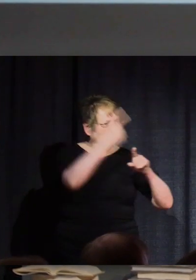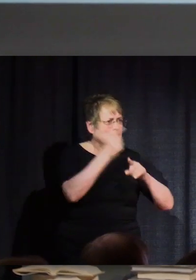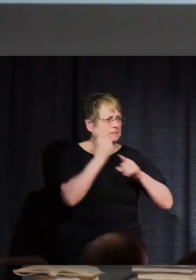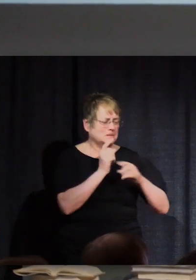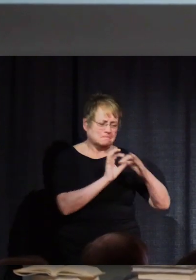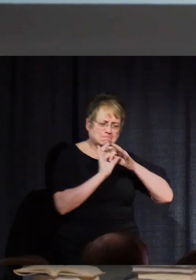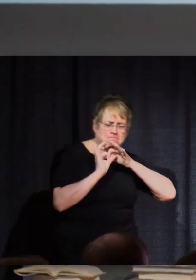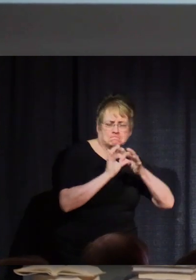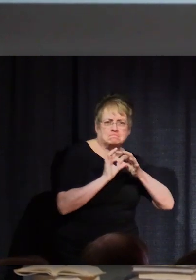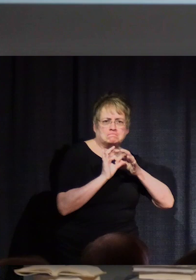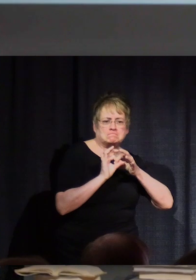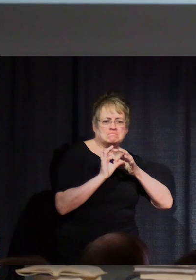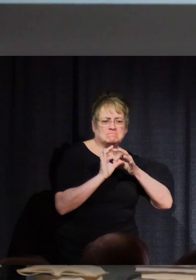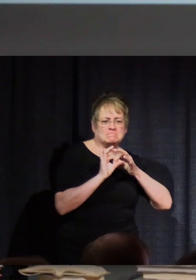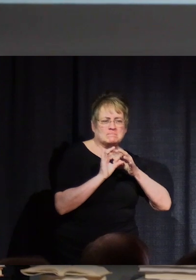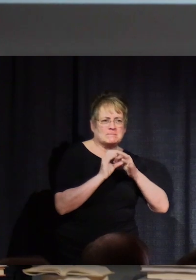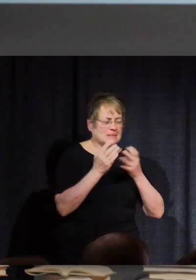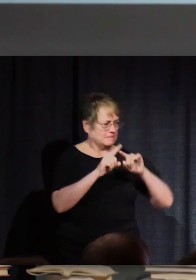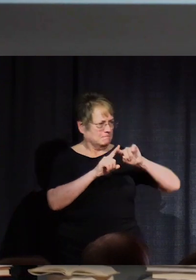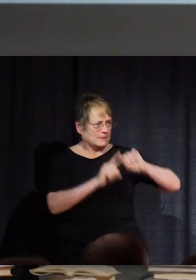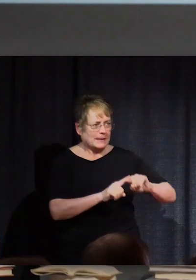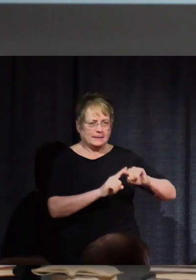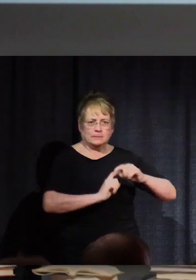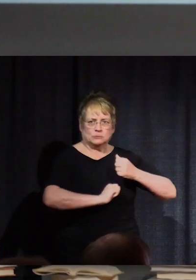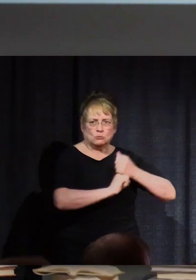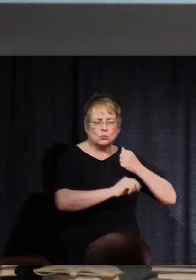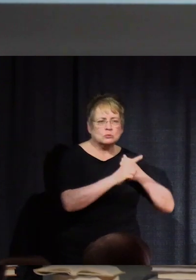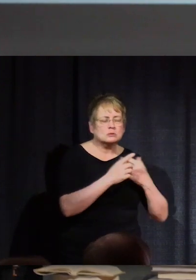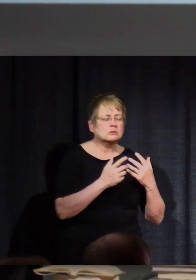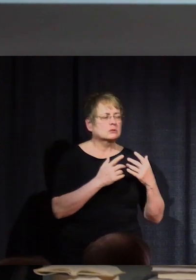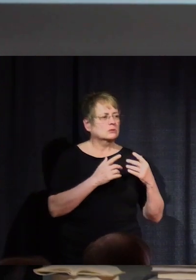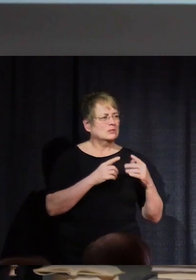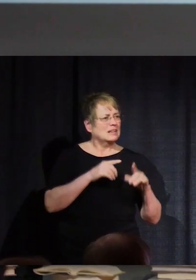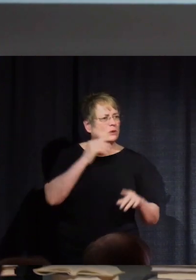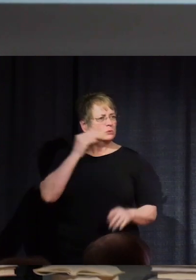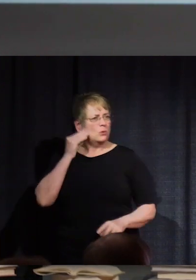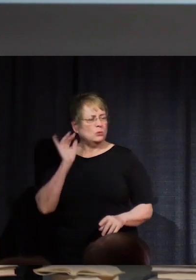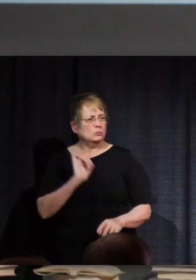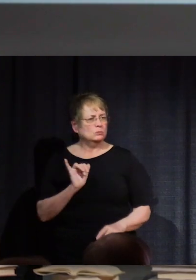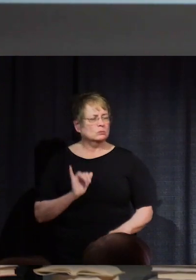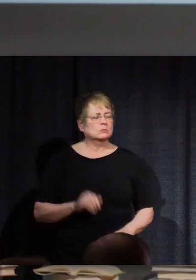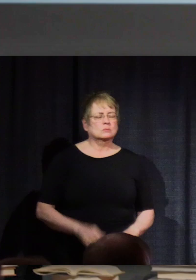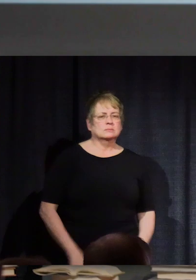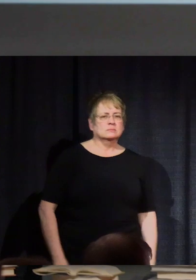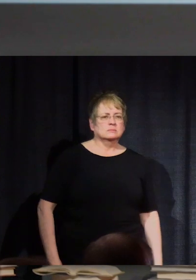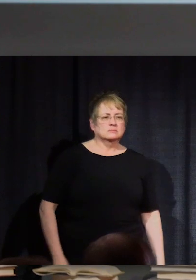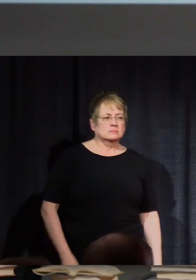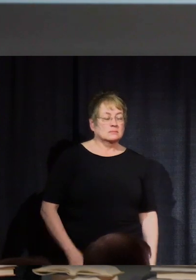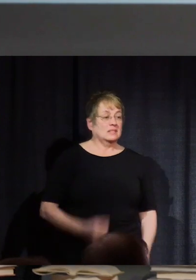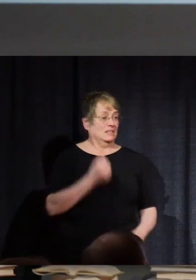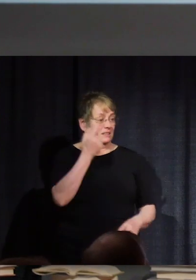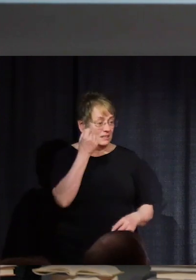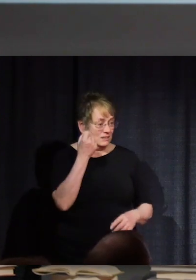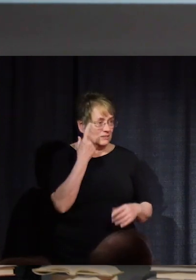sisters, not only those that you relied to have your back in the desert, but at home too. And even though